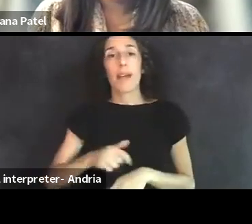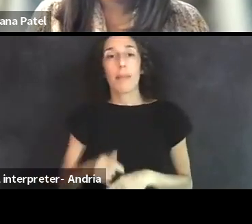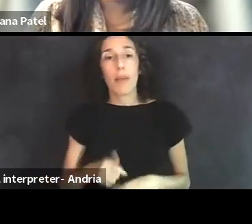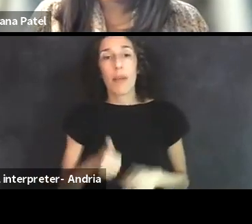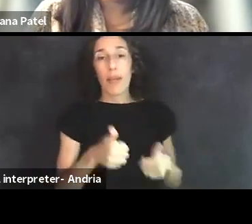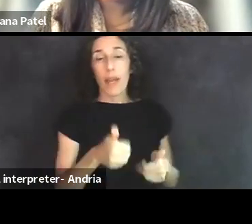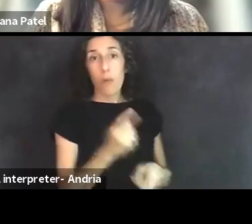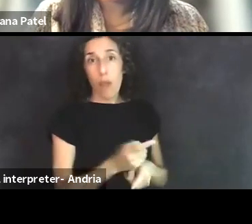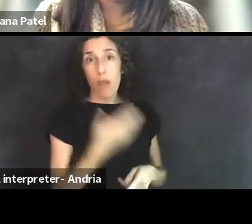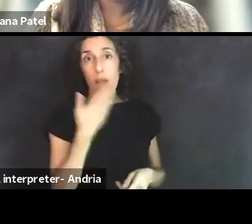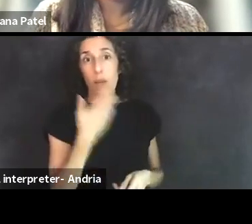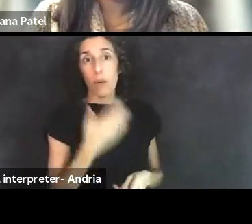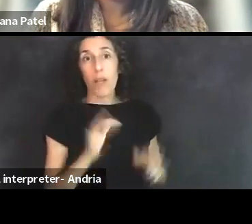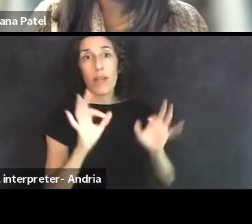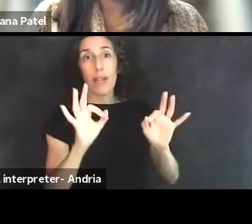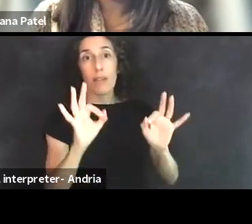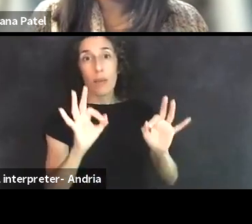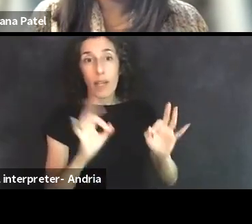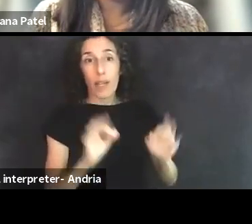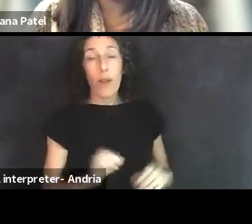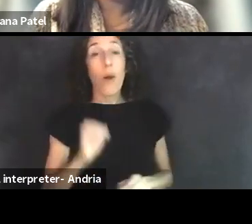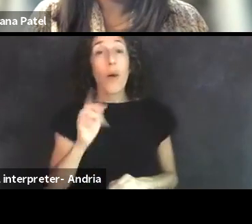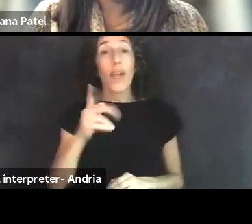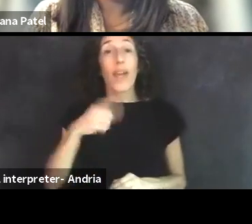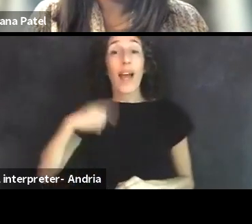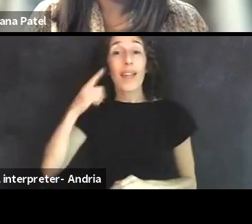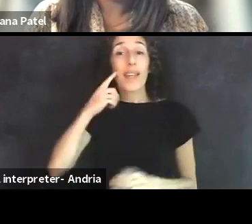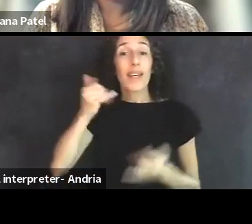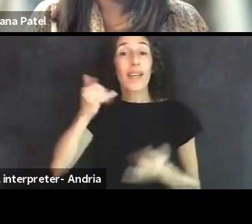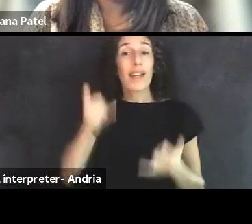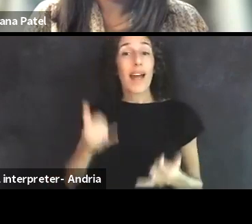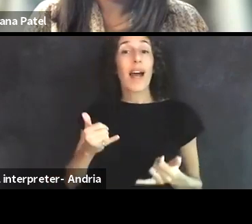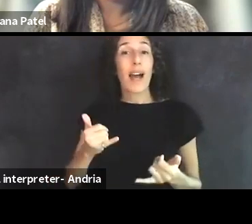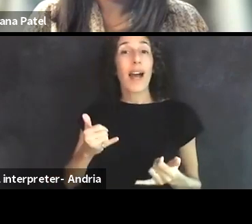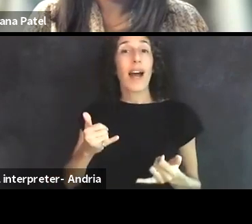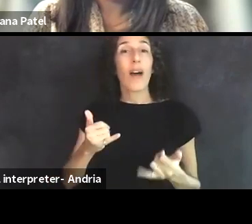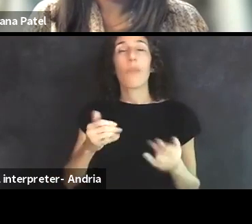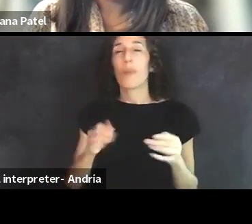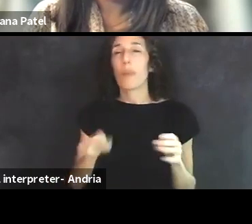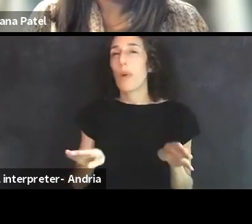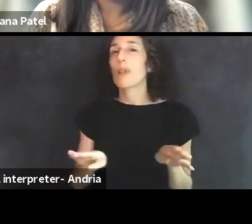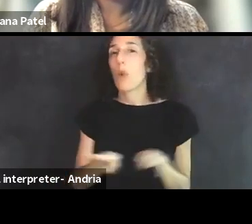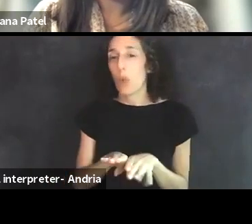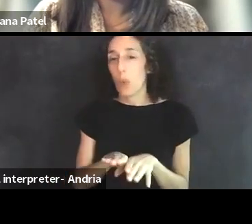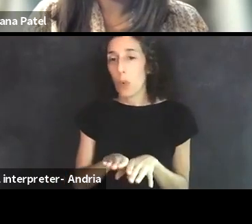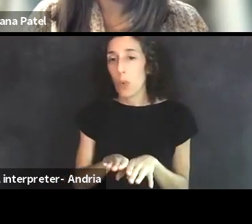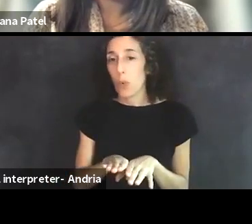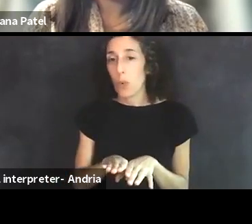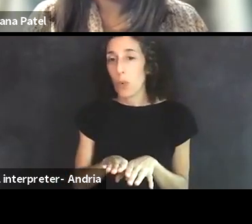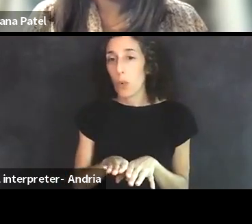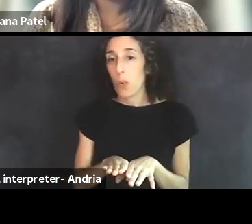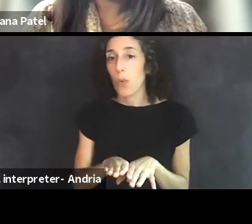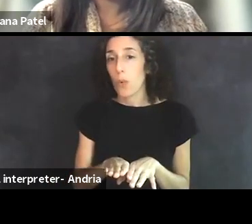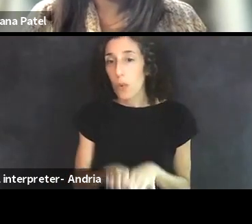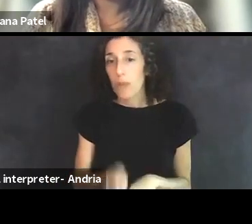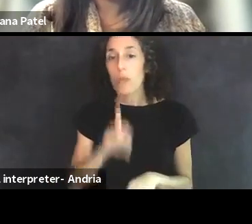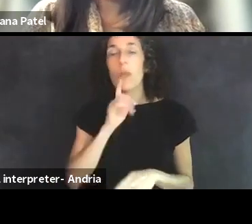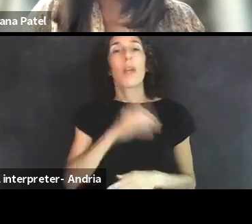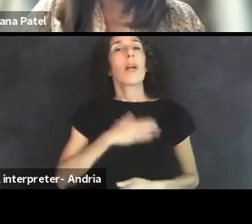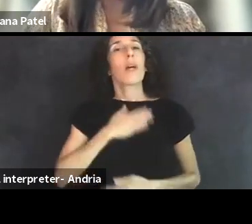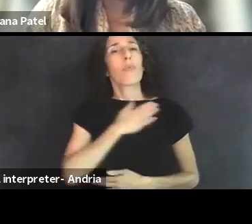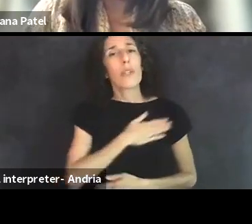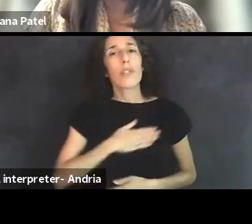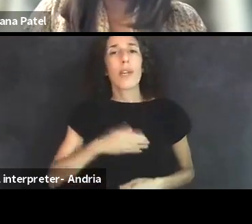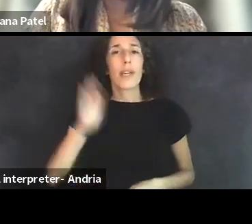Absolutely. I think that's a great note to end on. We're so grateful to our